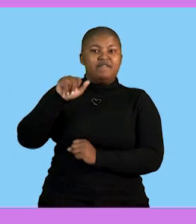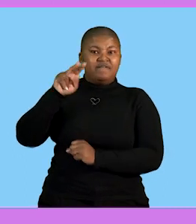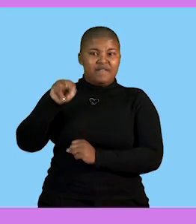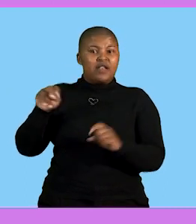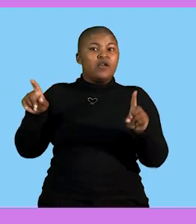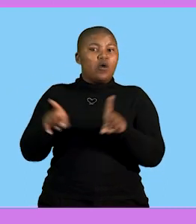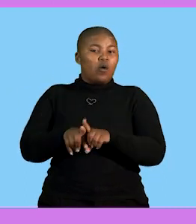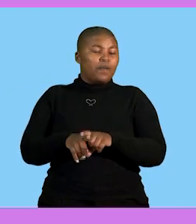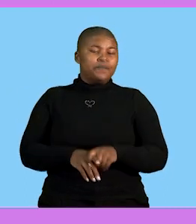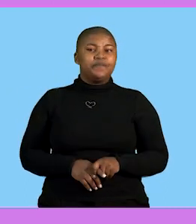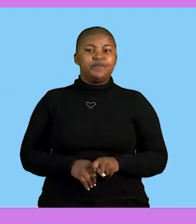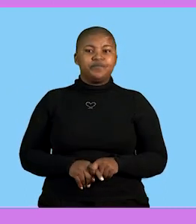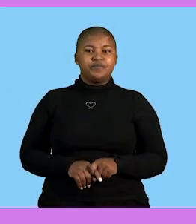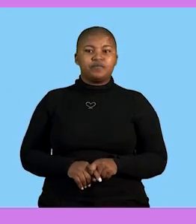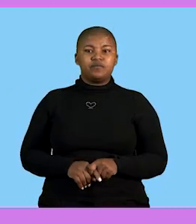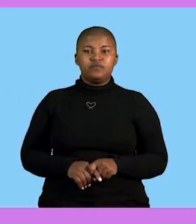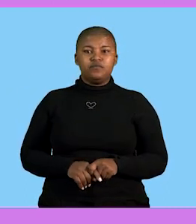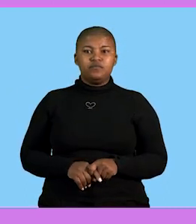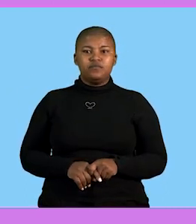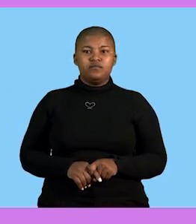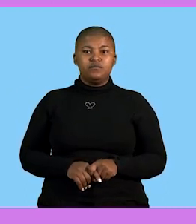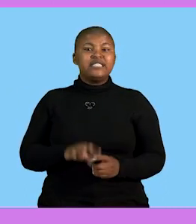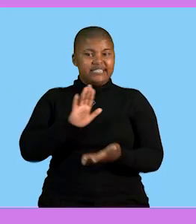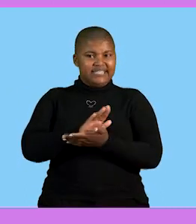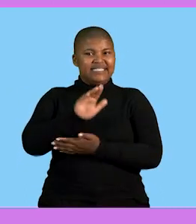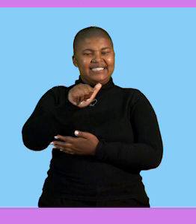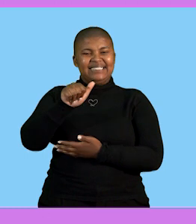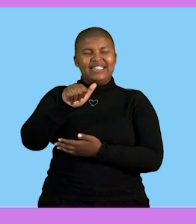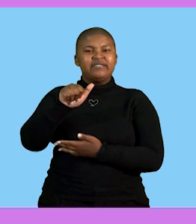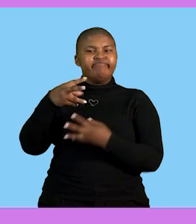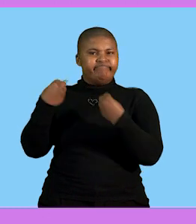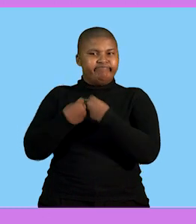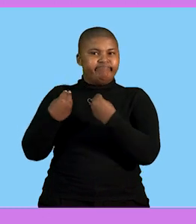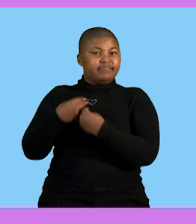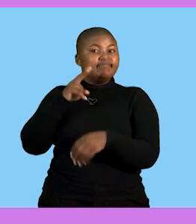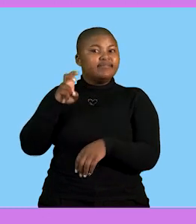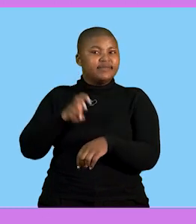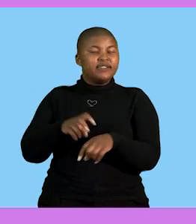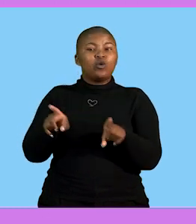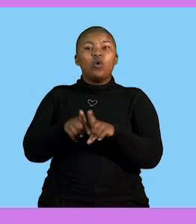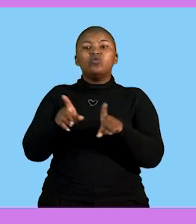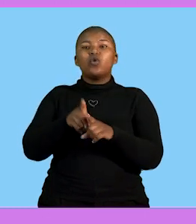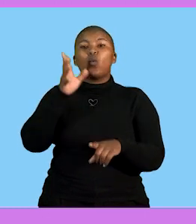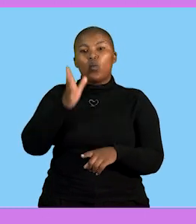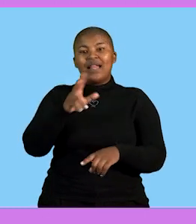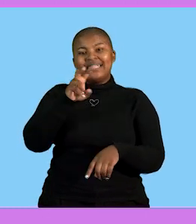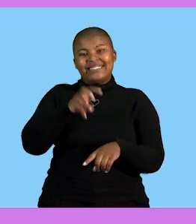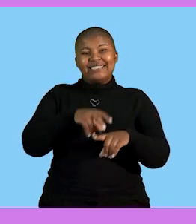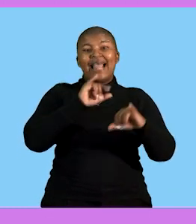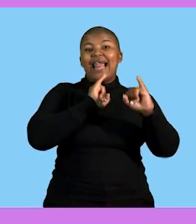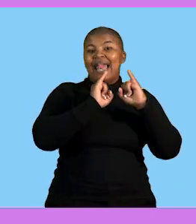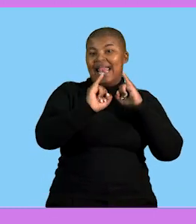also going to need, so here we can say 16 parts, and we are also going to